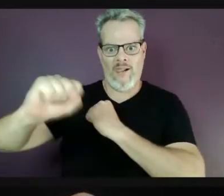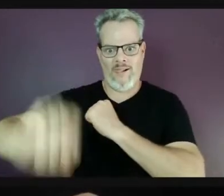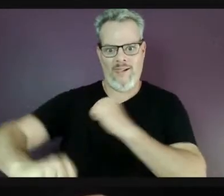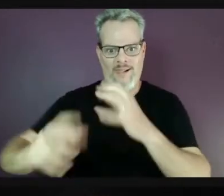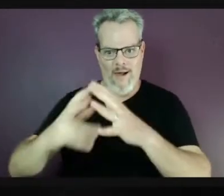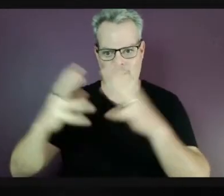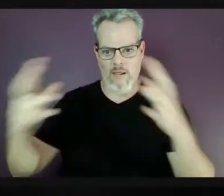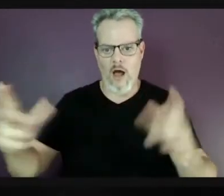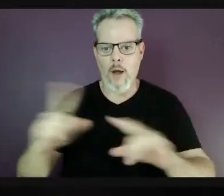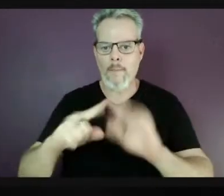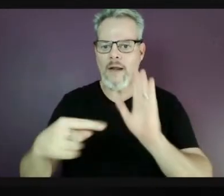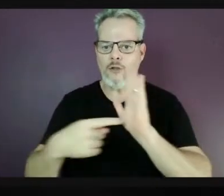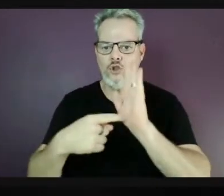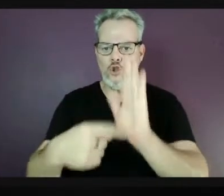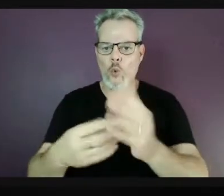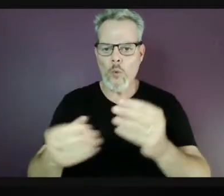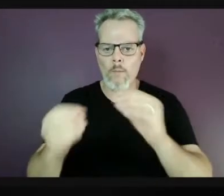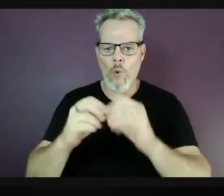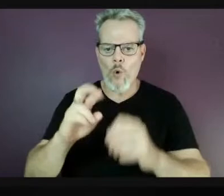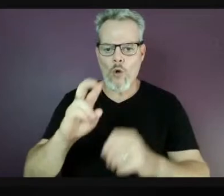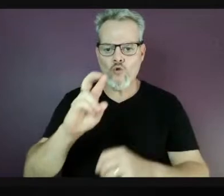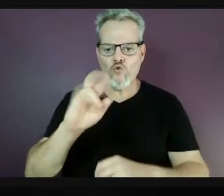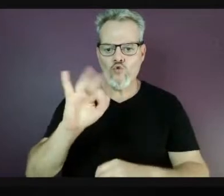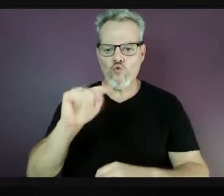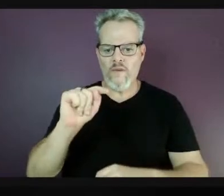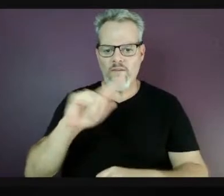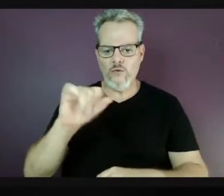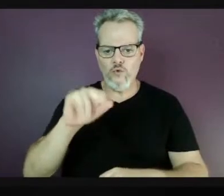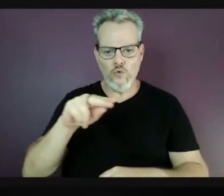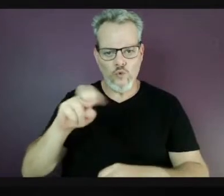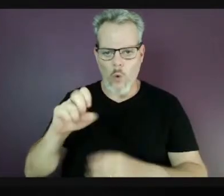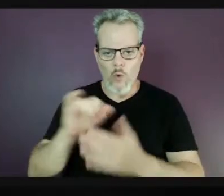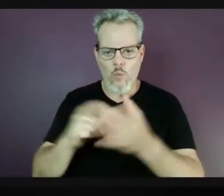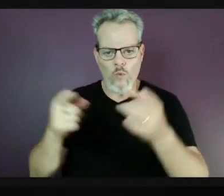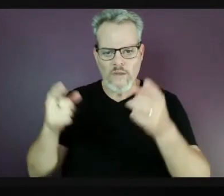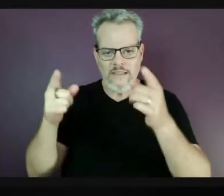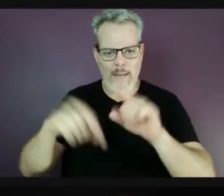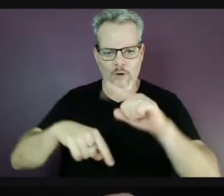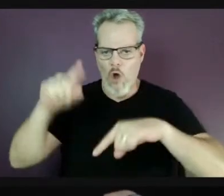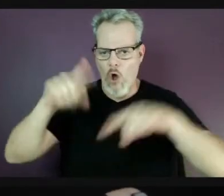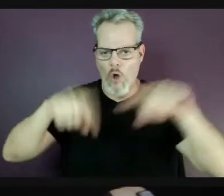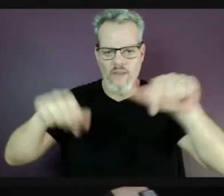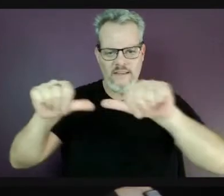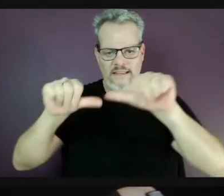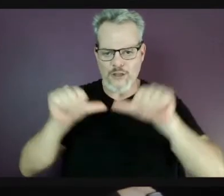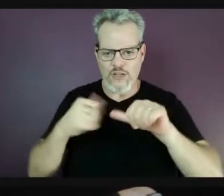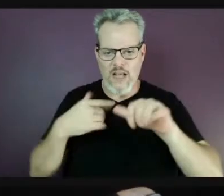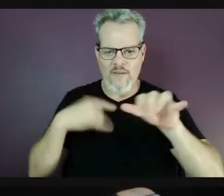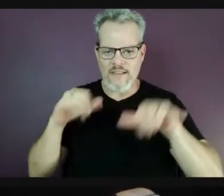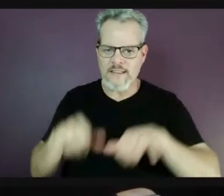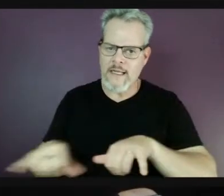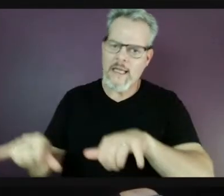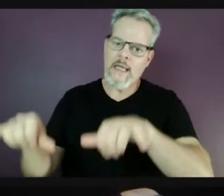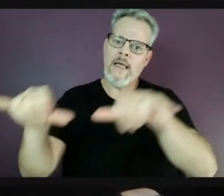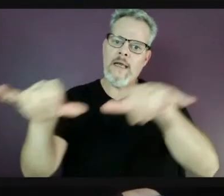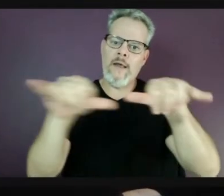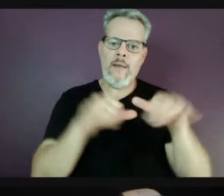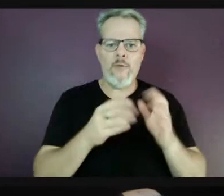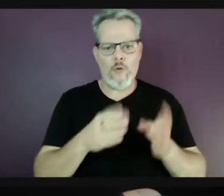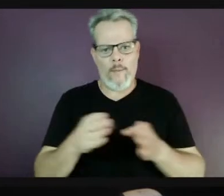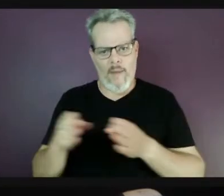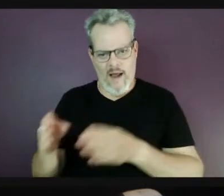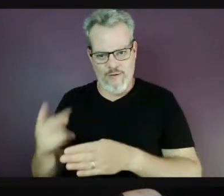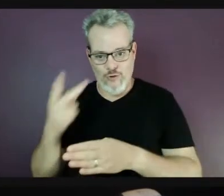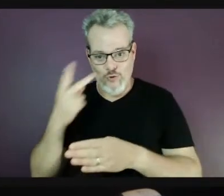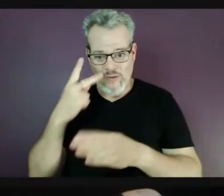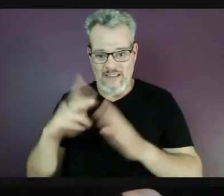what I can show you is the Rift Zone, what's happened to the Rift Zone. All the stations in the Rift Zone have a similar pattern where here is the collapse from the